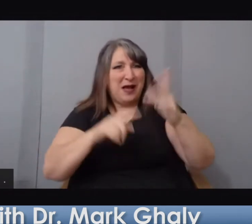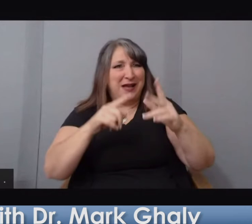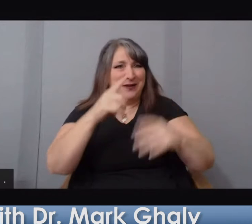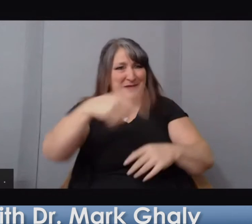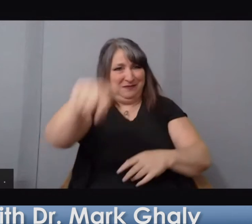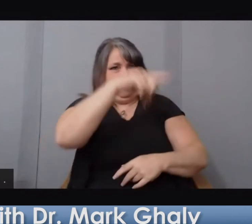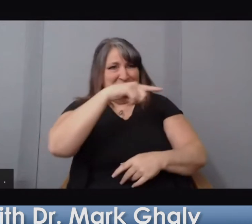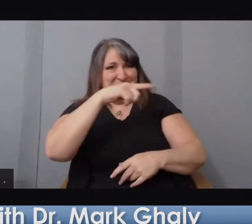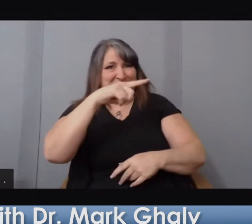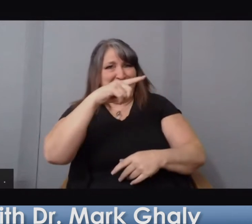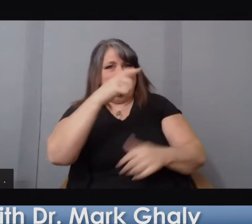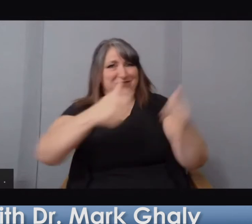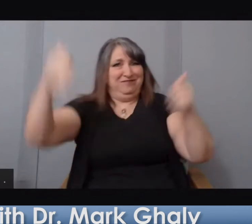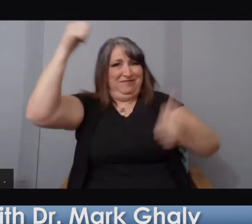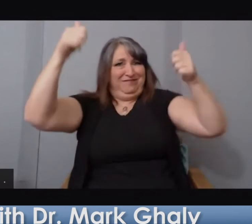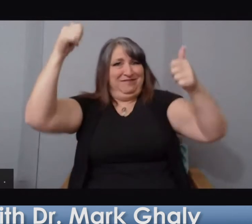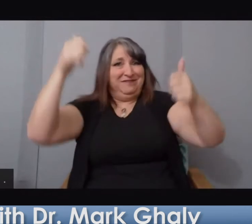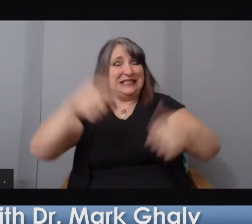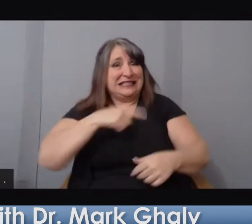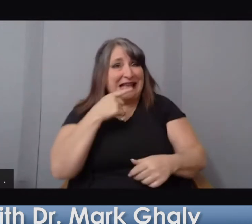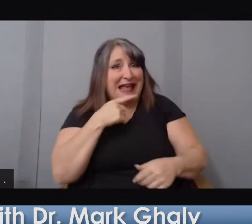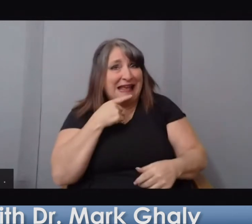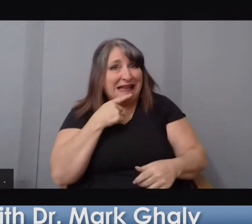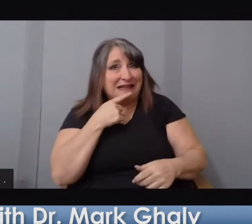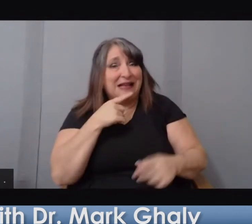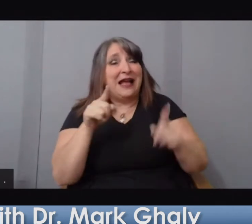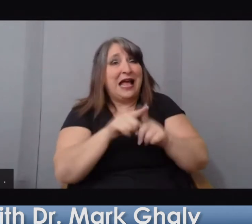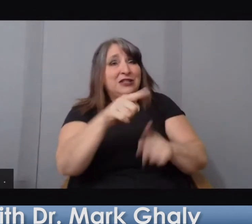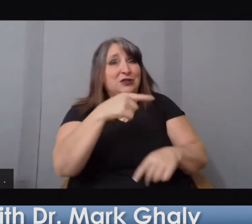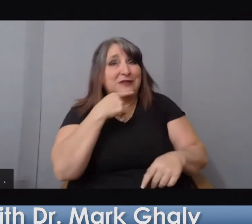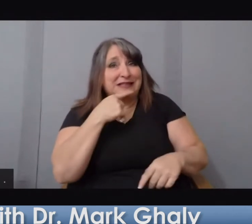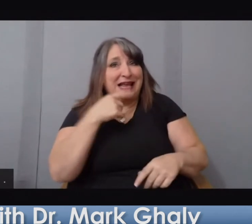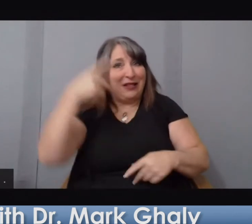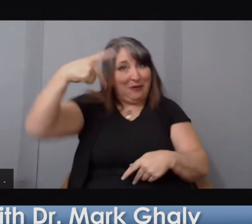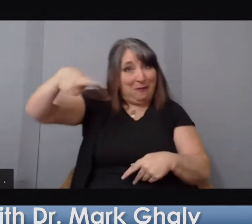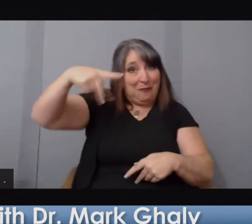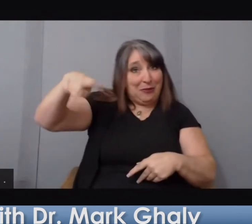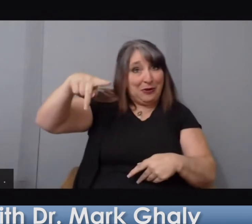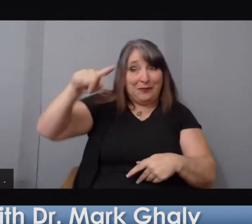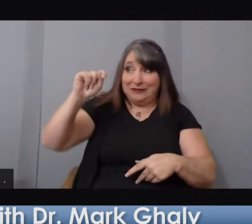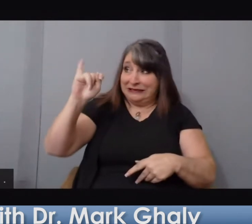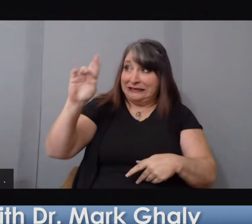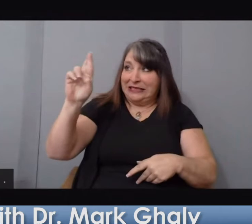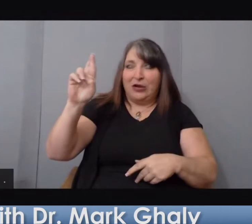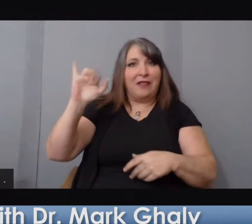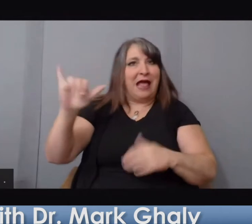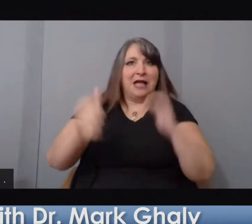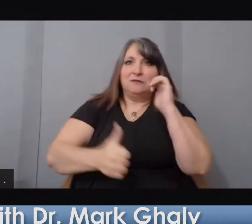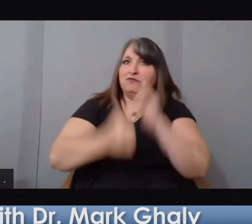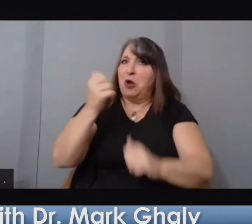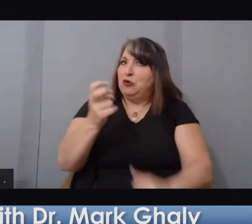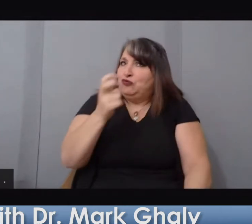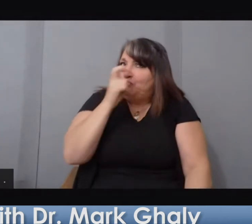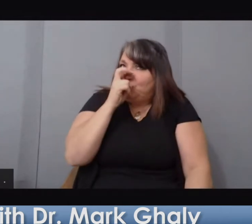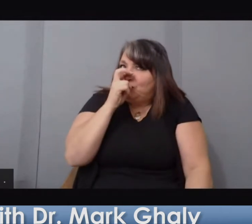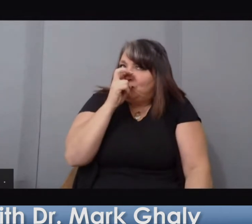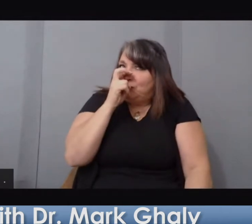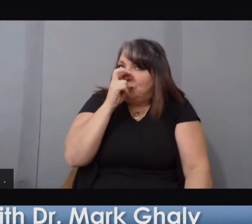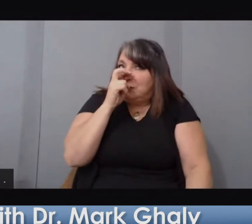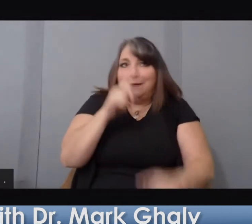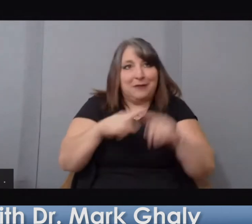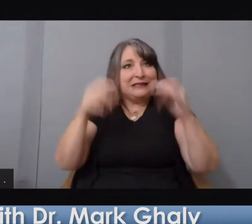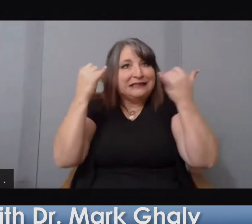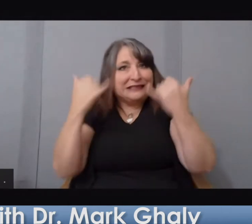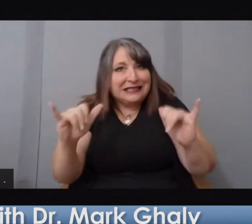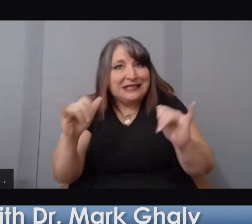comes to the restrictions, as you mentioned, the purple tier is the most restrictive thing. We're still seeing increases in these